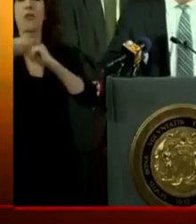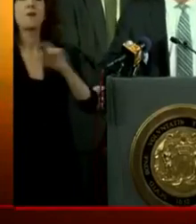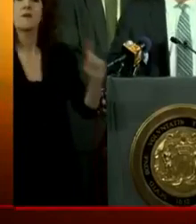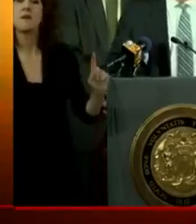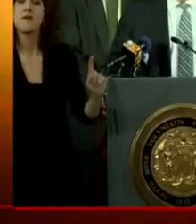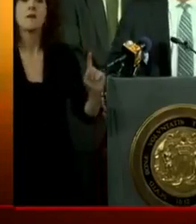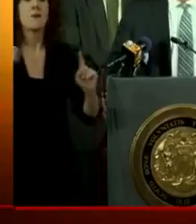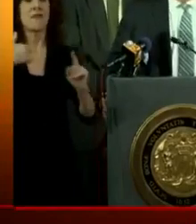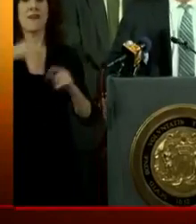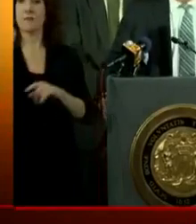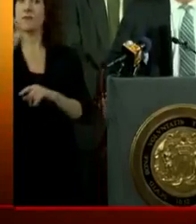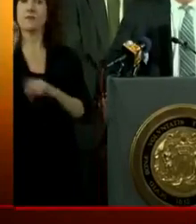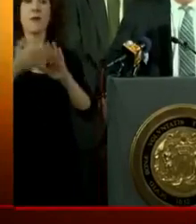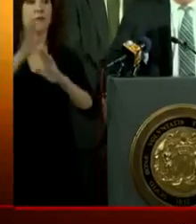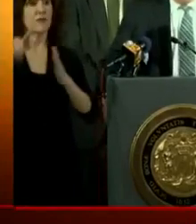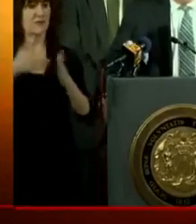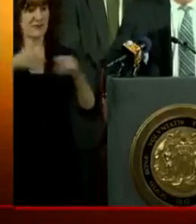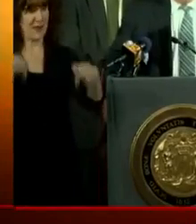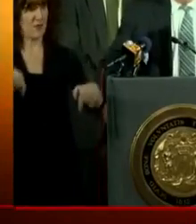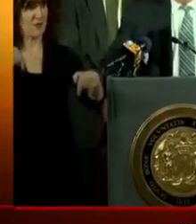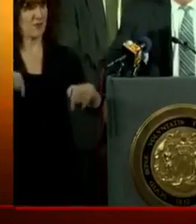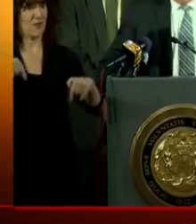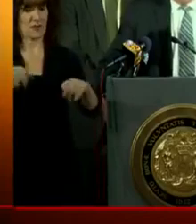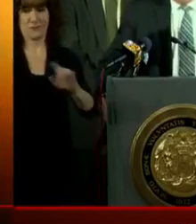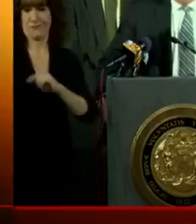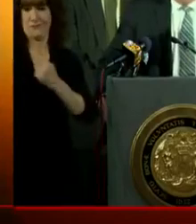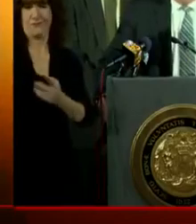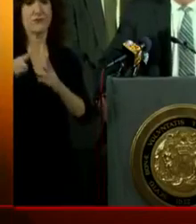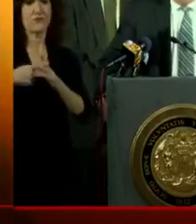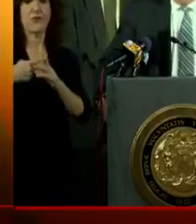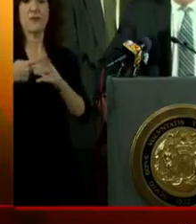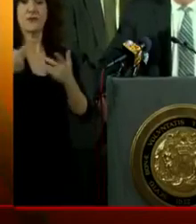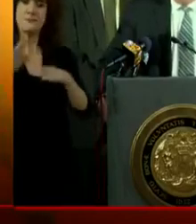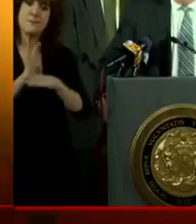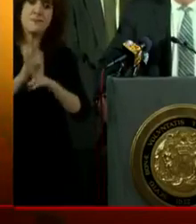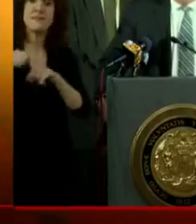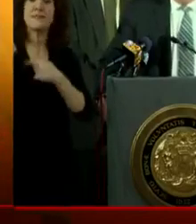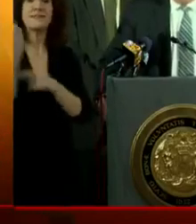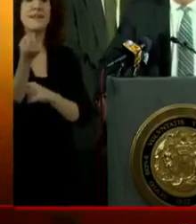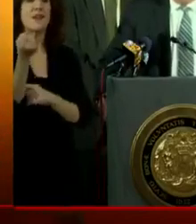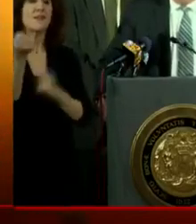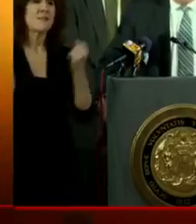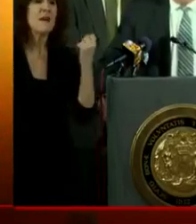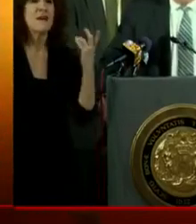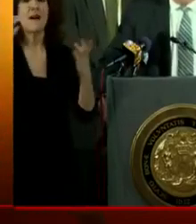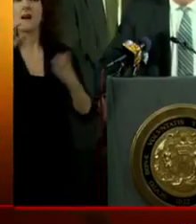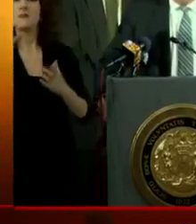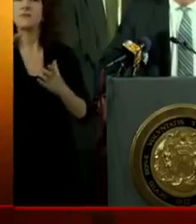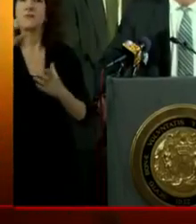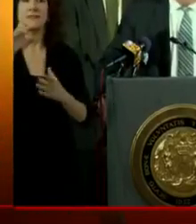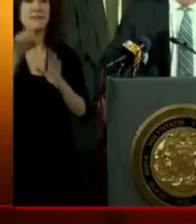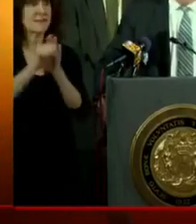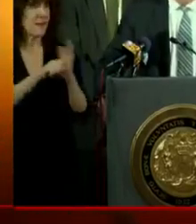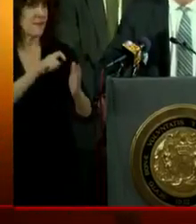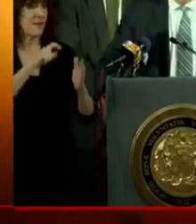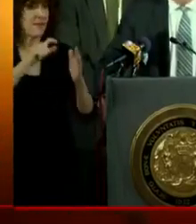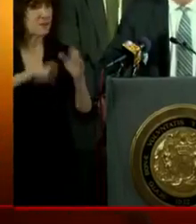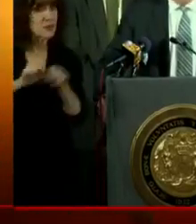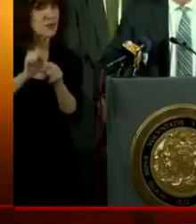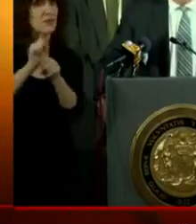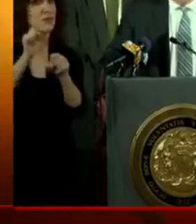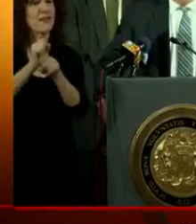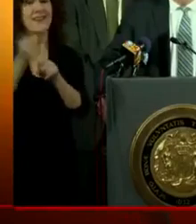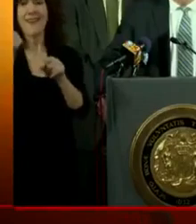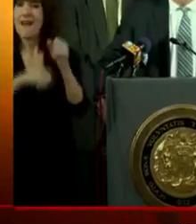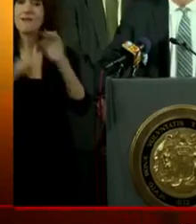had this emergency operations center activated since Saturday. We've had hundreds of state police on the ground. We've had every single